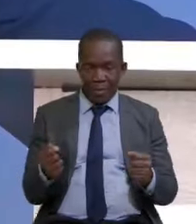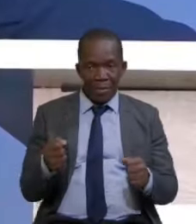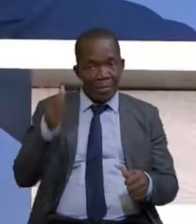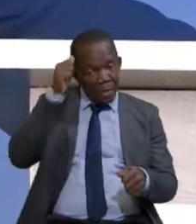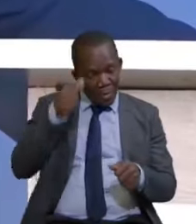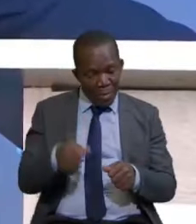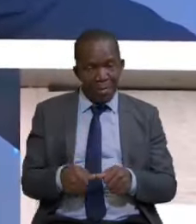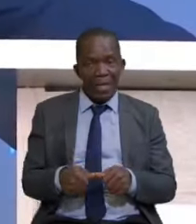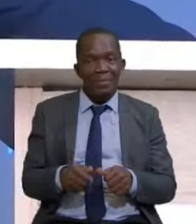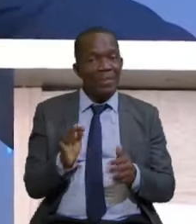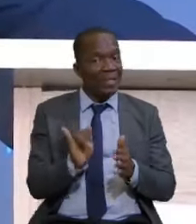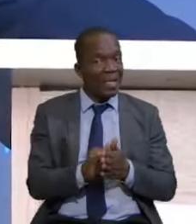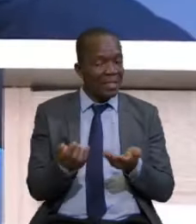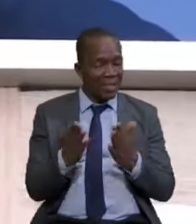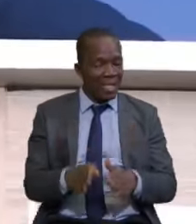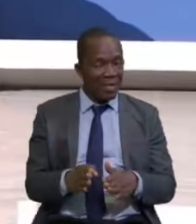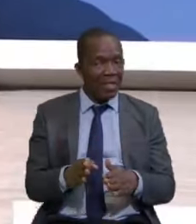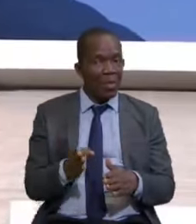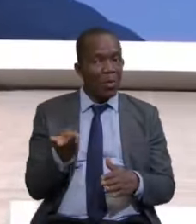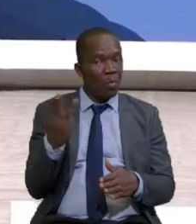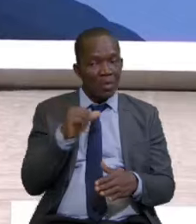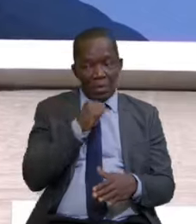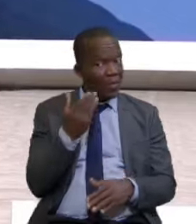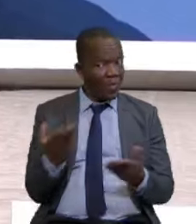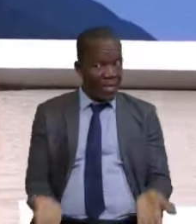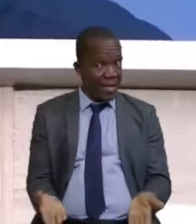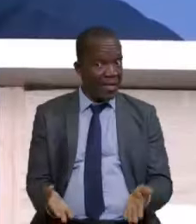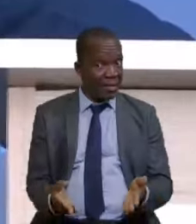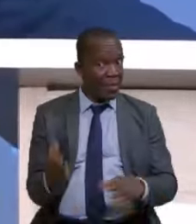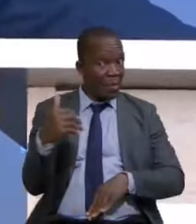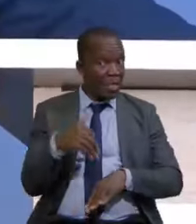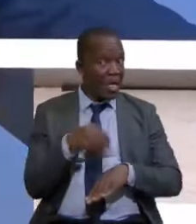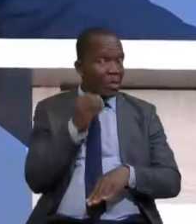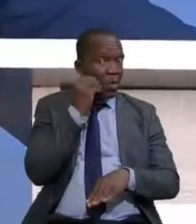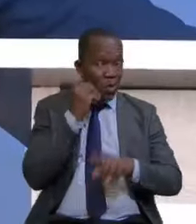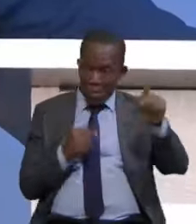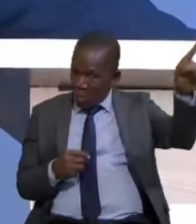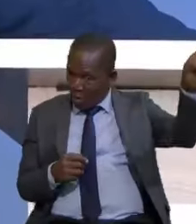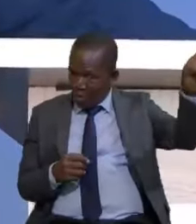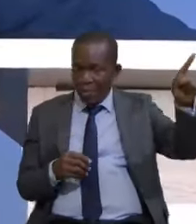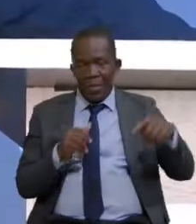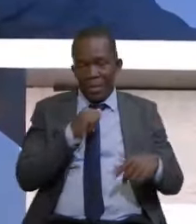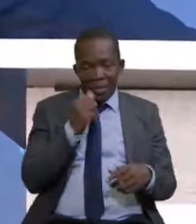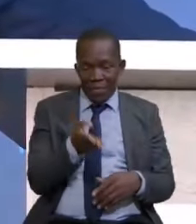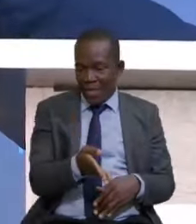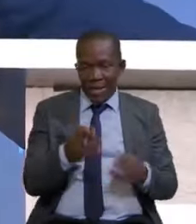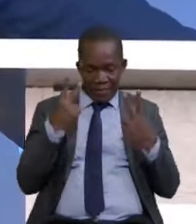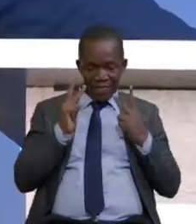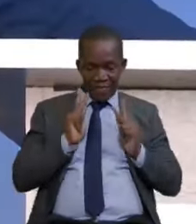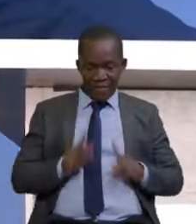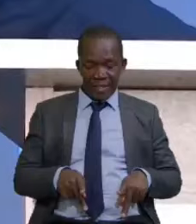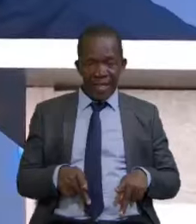even there in the physical. The centurion, the master, did not bring